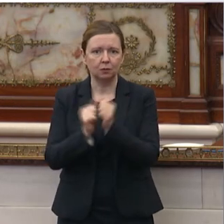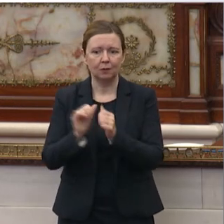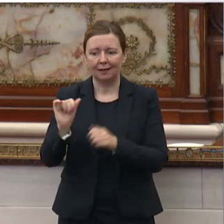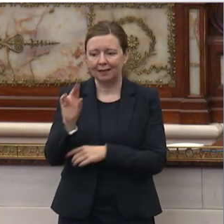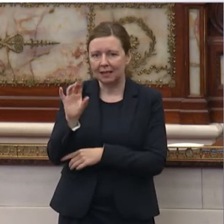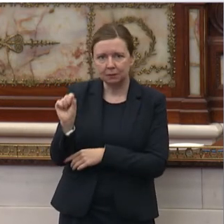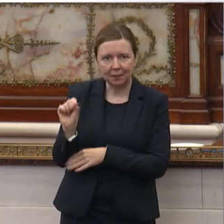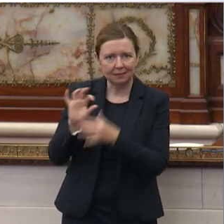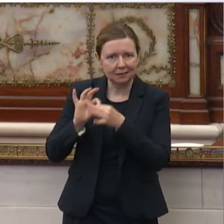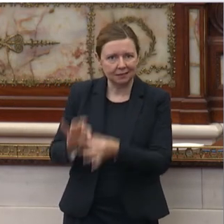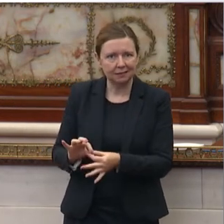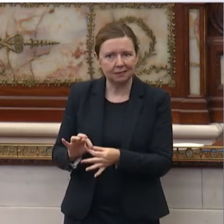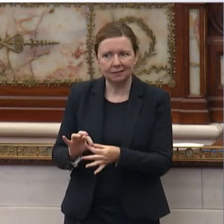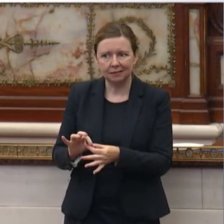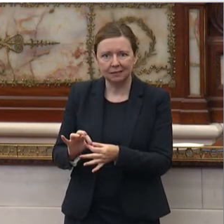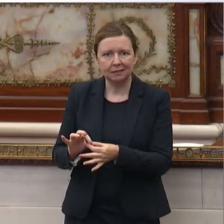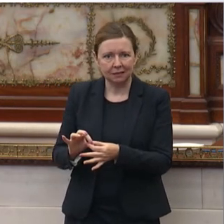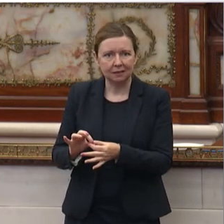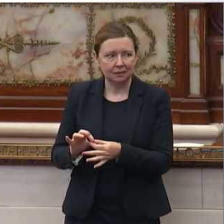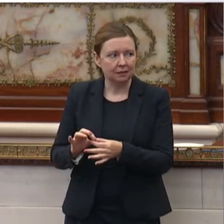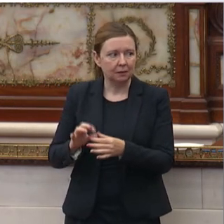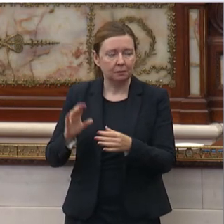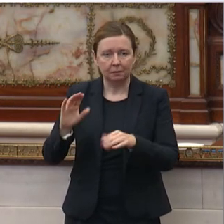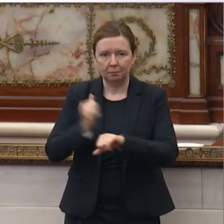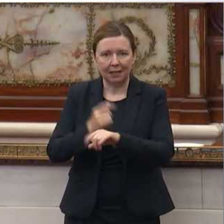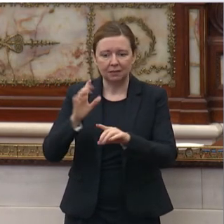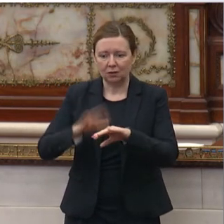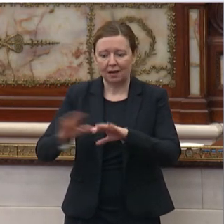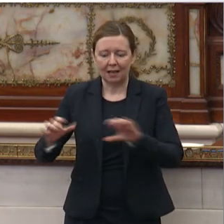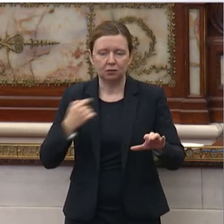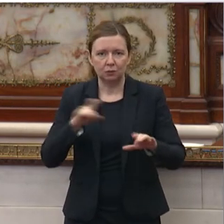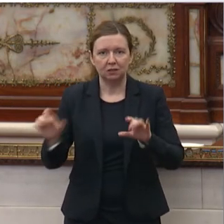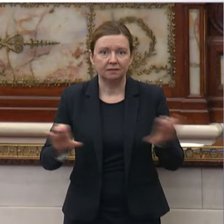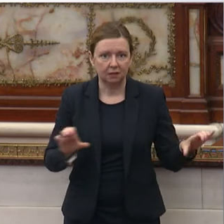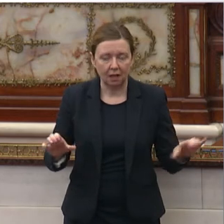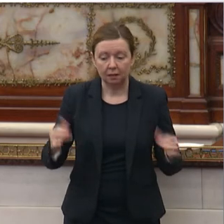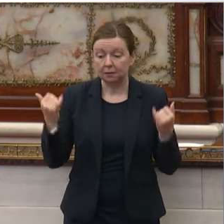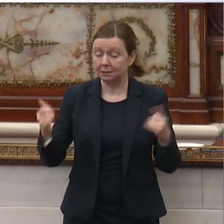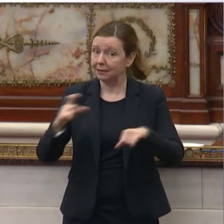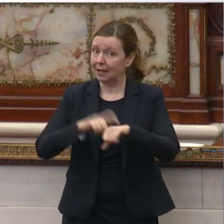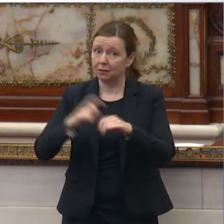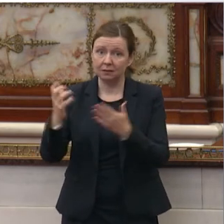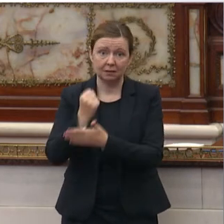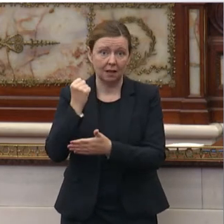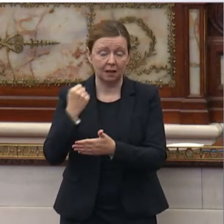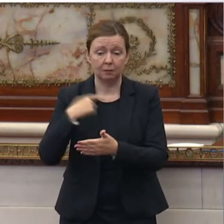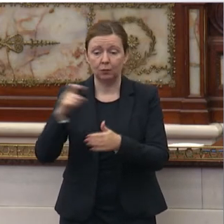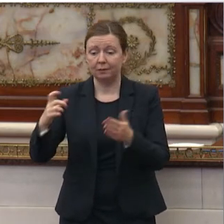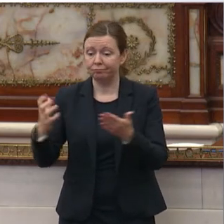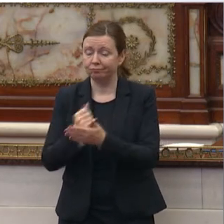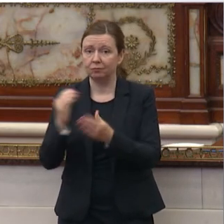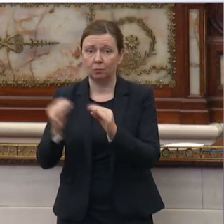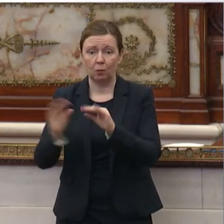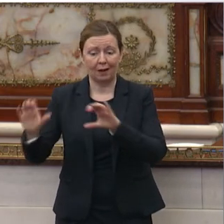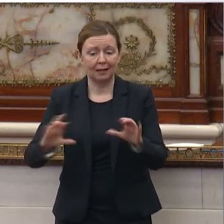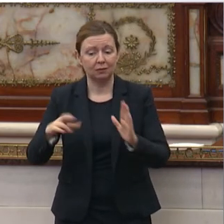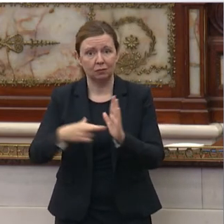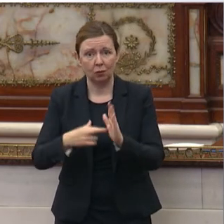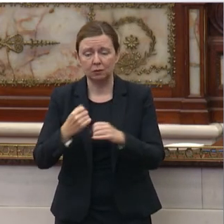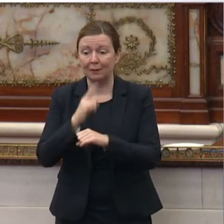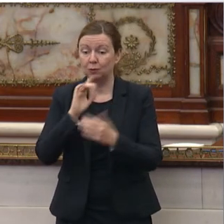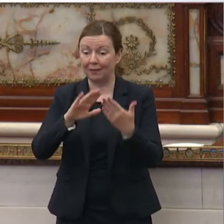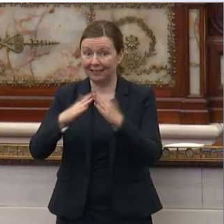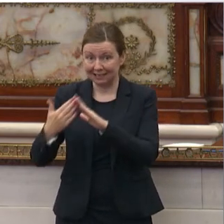asbestos based on action that we should have taken. And it's time that we have stepped up to take on a more active role to make sure the